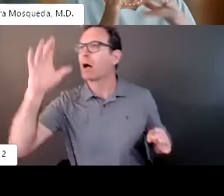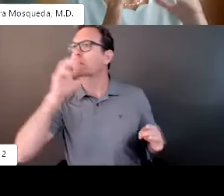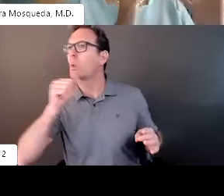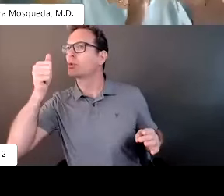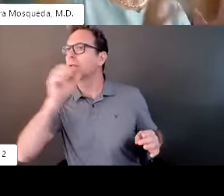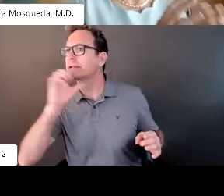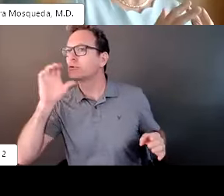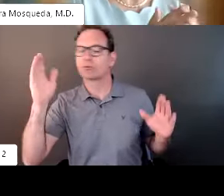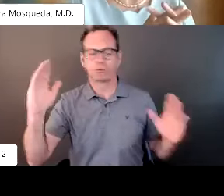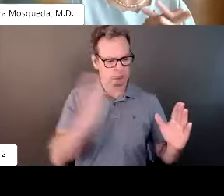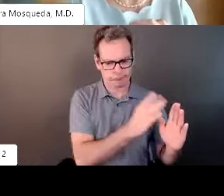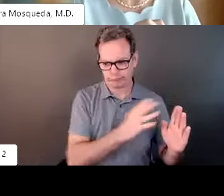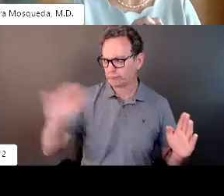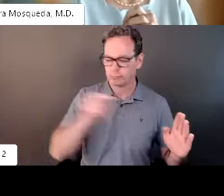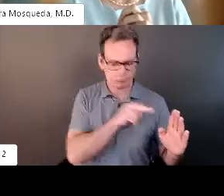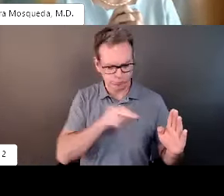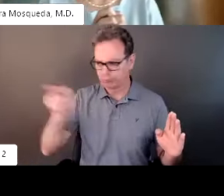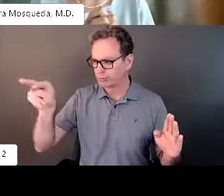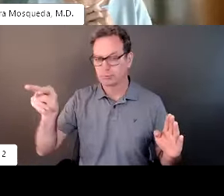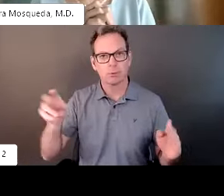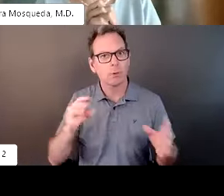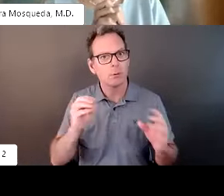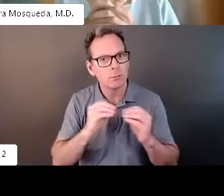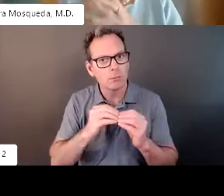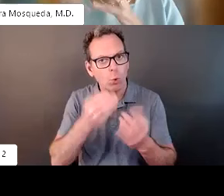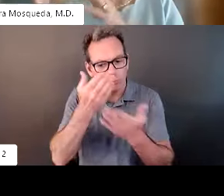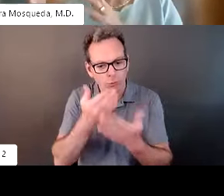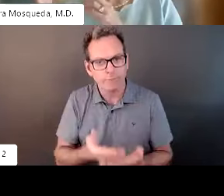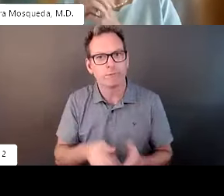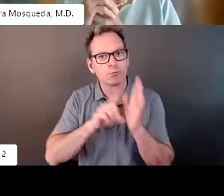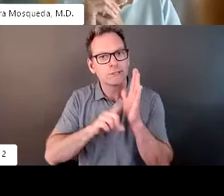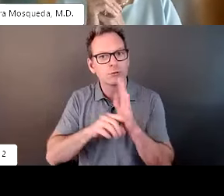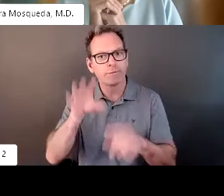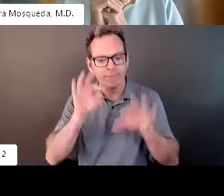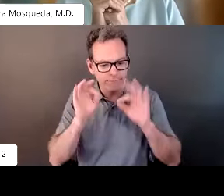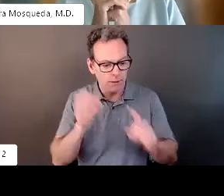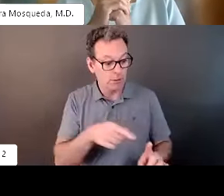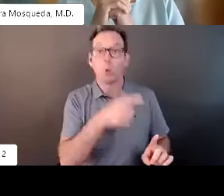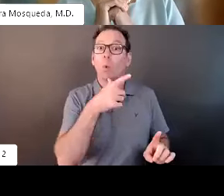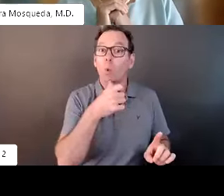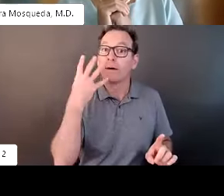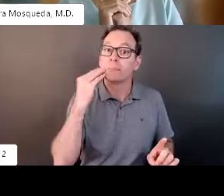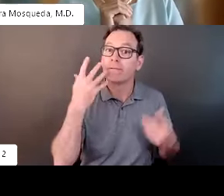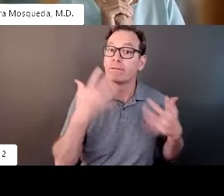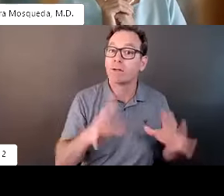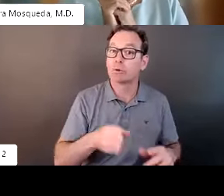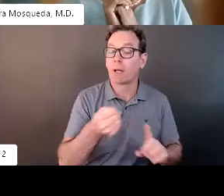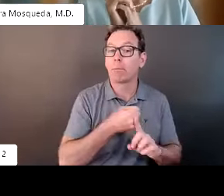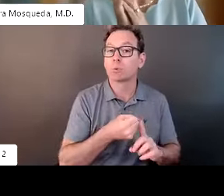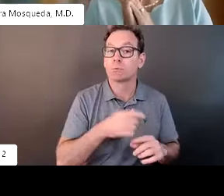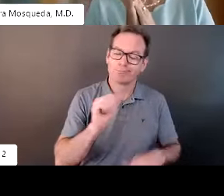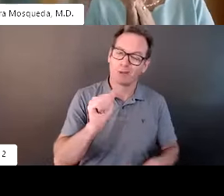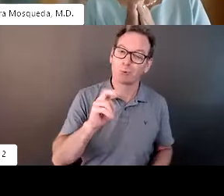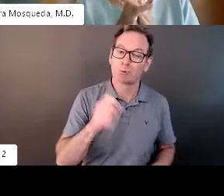that people who were abused as children are more likely to be abused as they age, and are also,